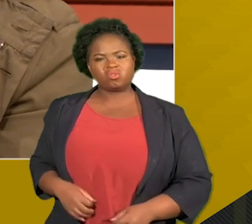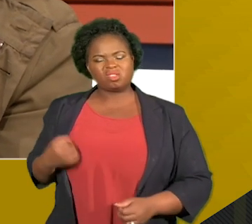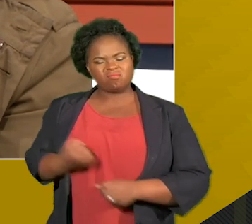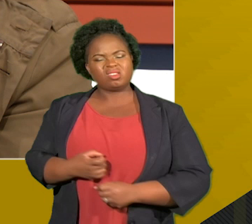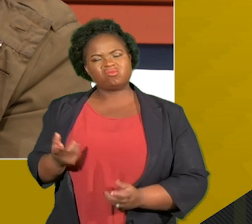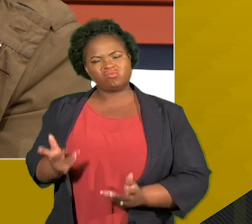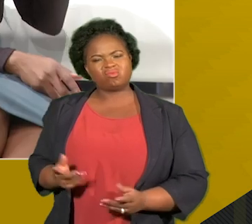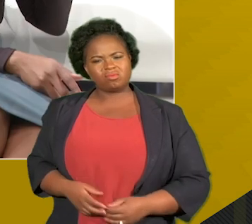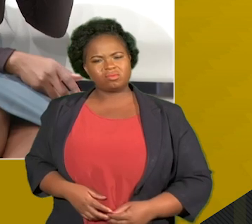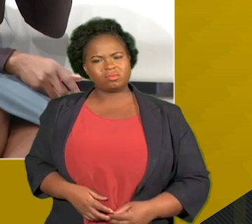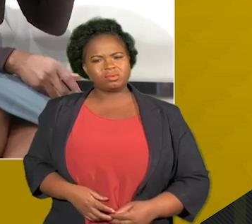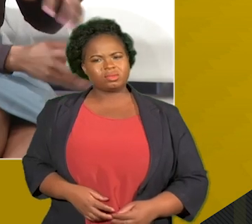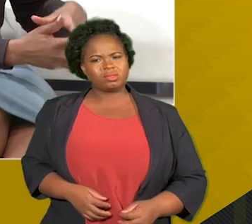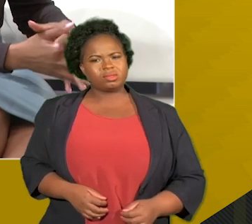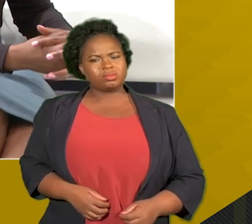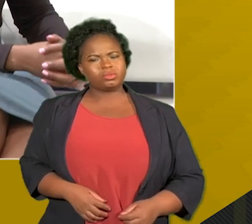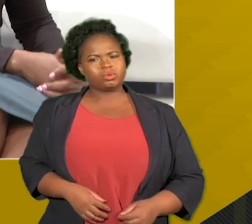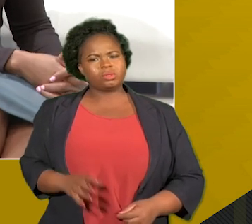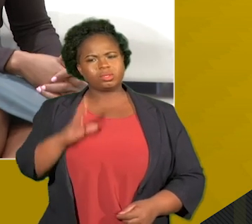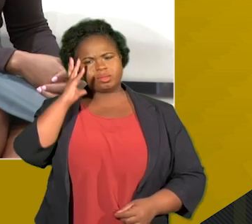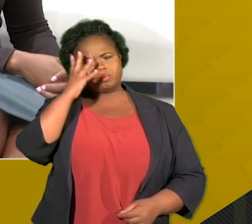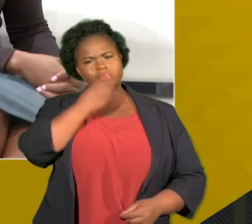thing. What's the story behind the beautiful beads?